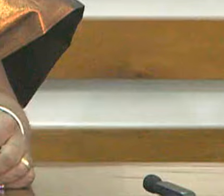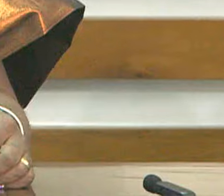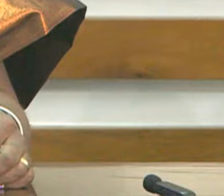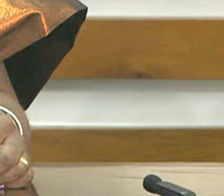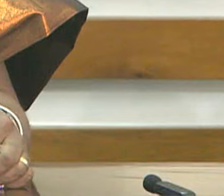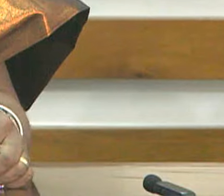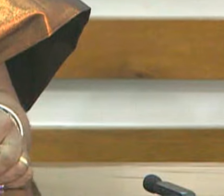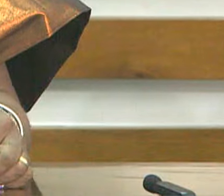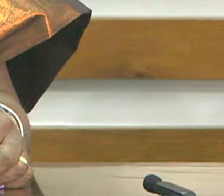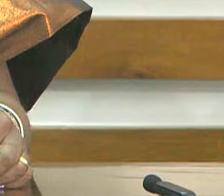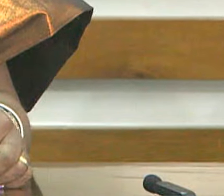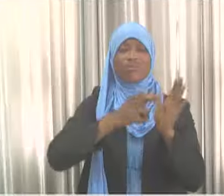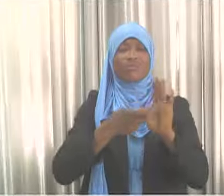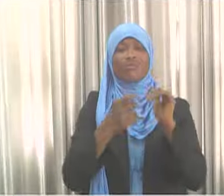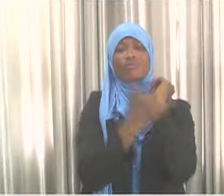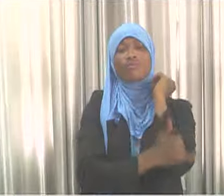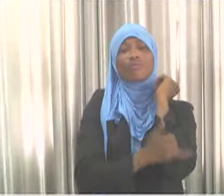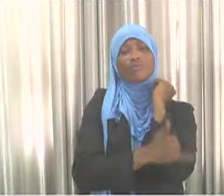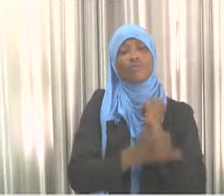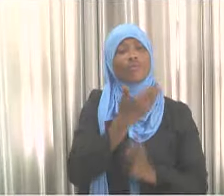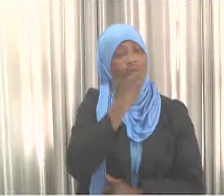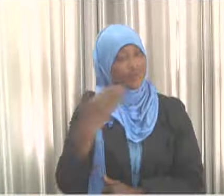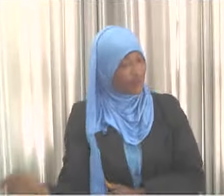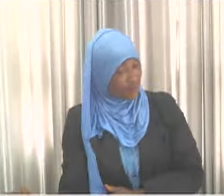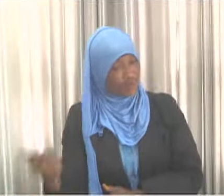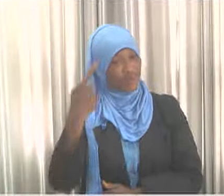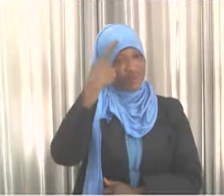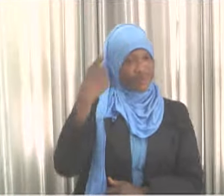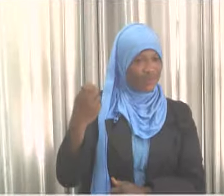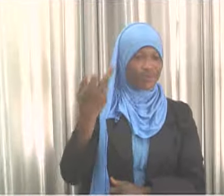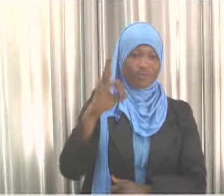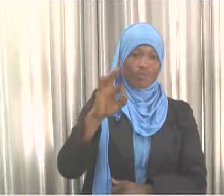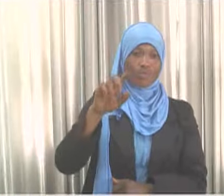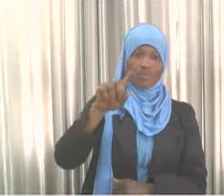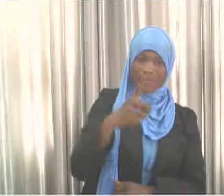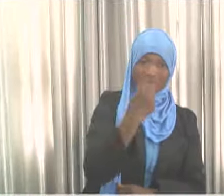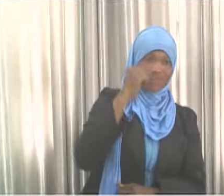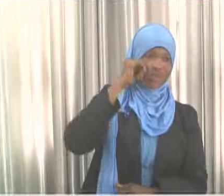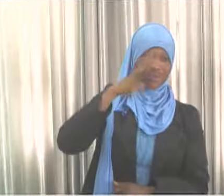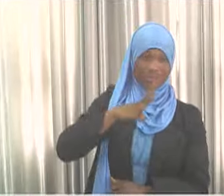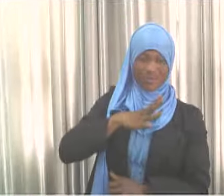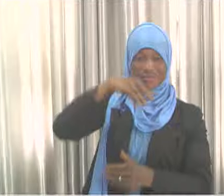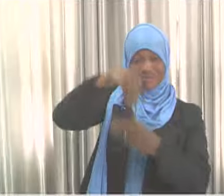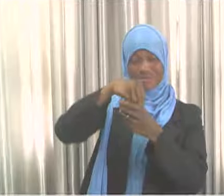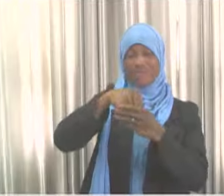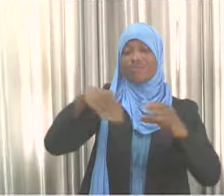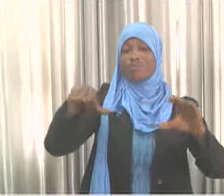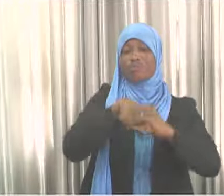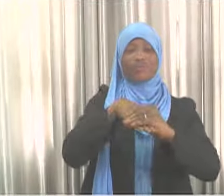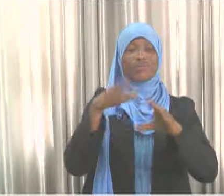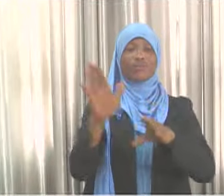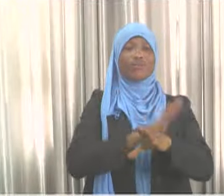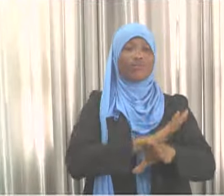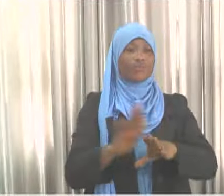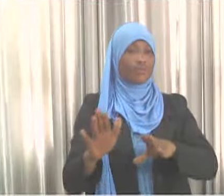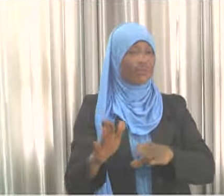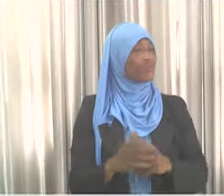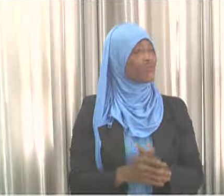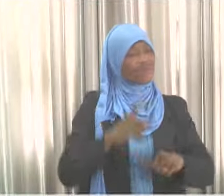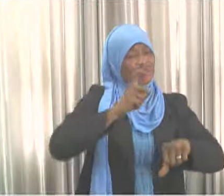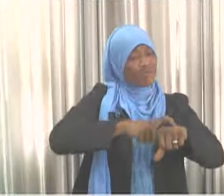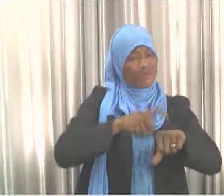Fatima Maada Bio. 1/3 of the girl picking them, now this country, they married. 10 being they